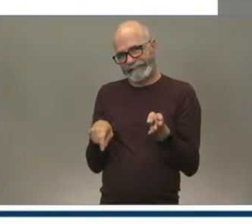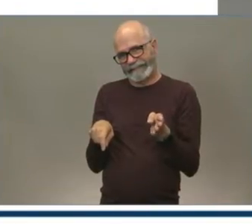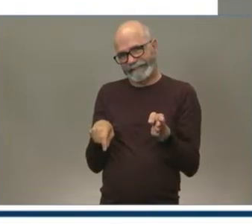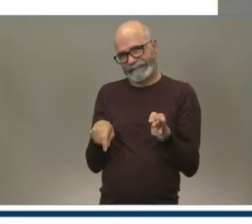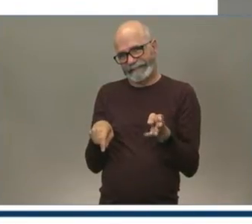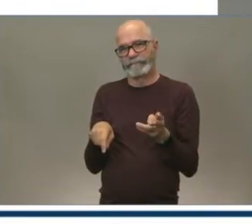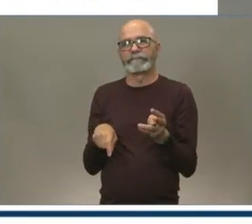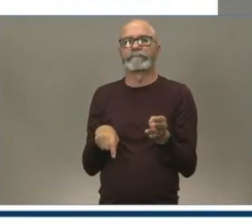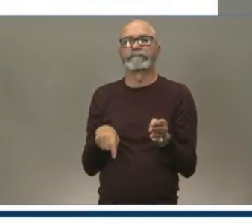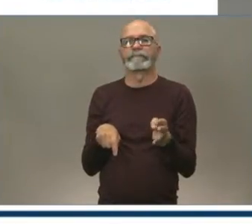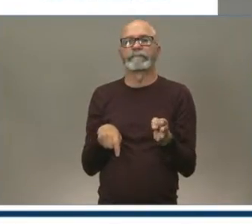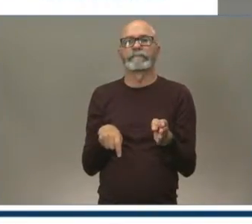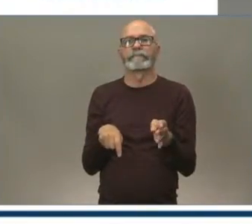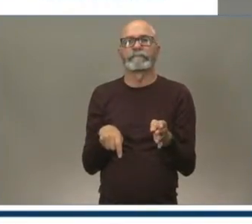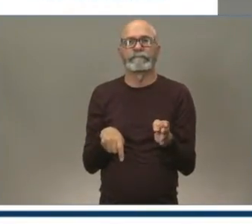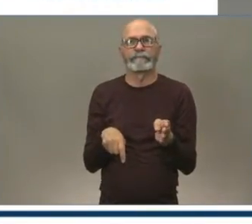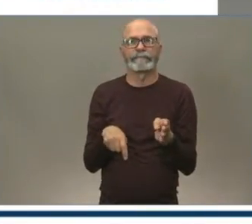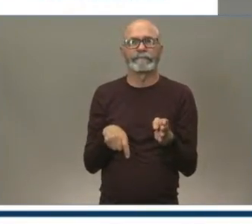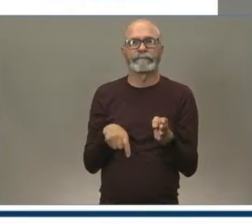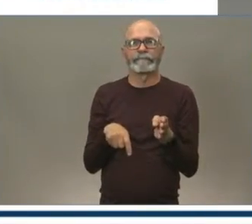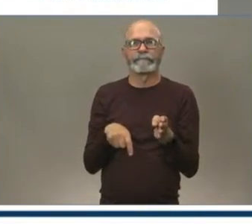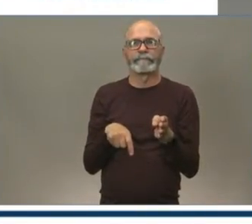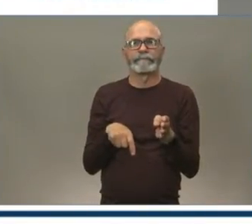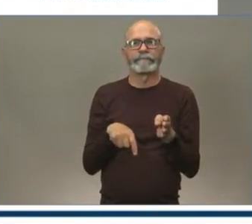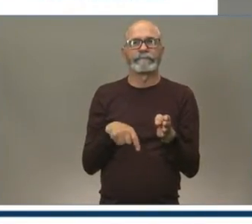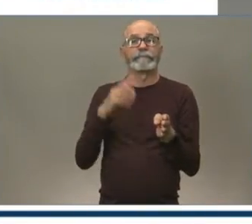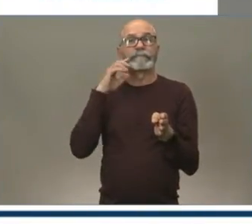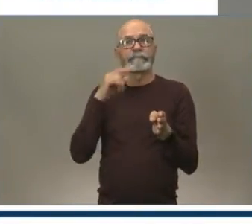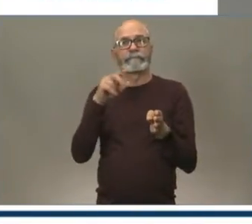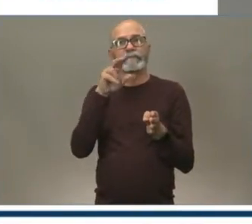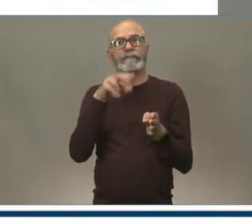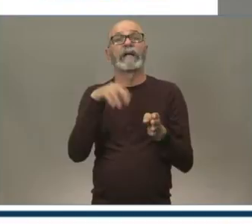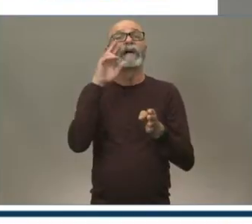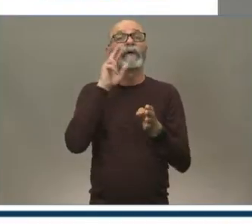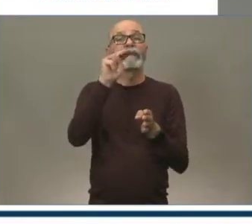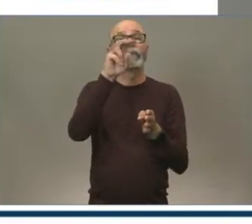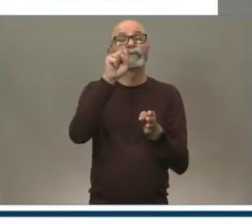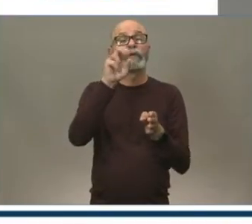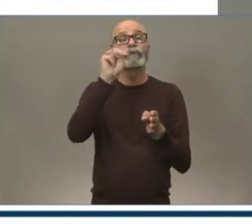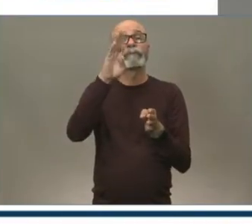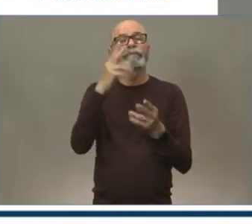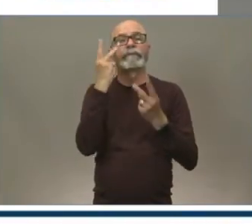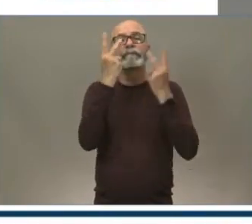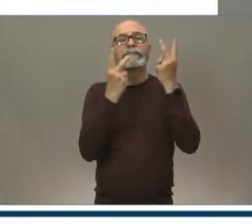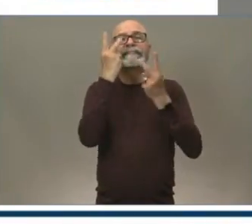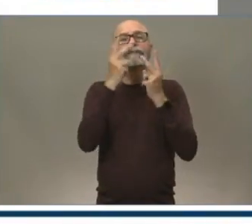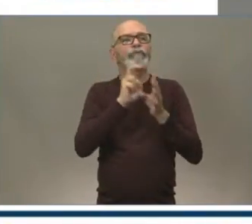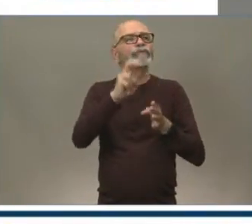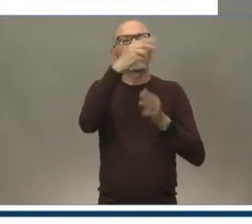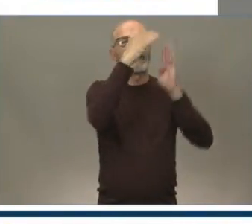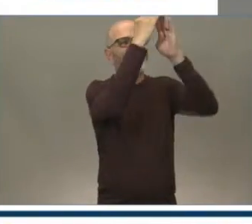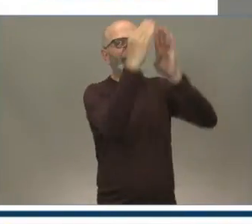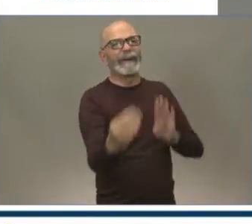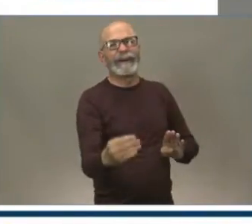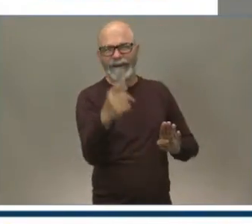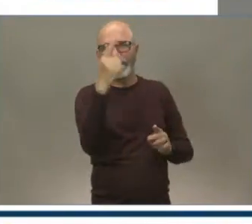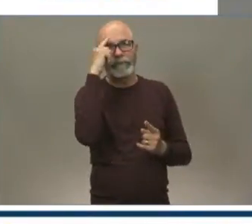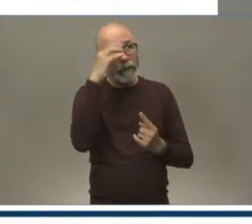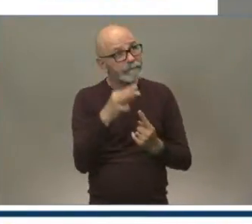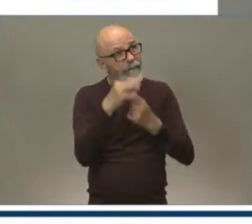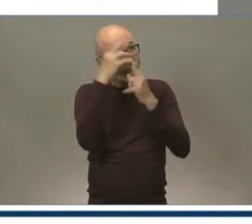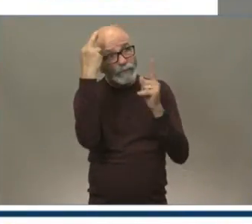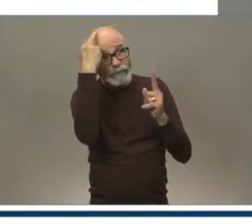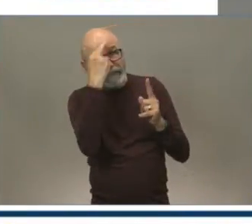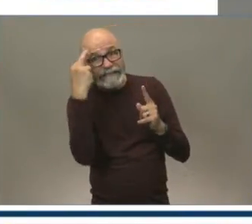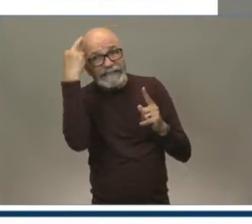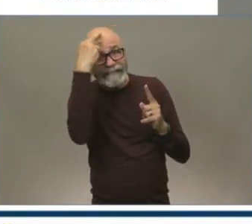outlined in our Nova Scotia-New Brunswick travel protocol, which allows exemptions, but certainly protocols that people have to follow